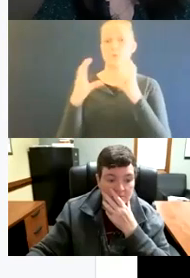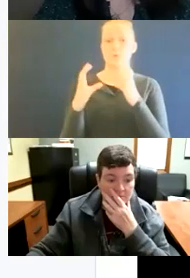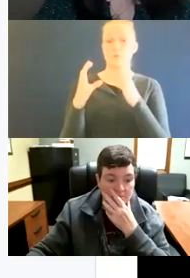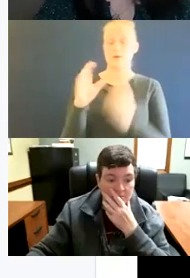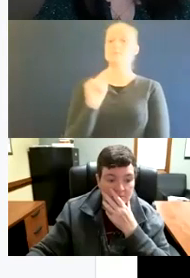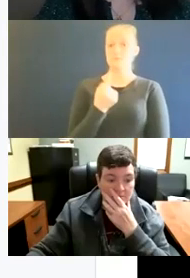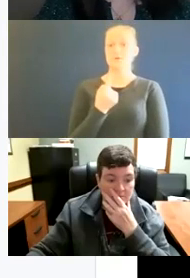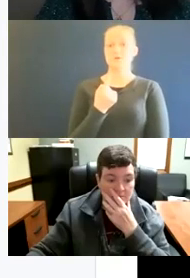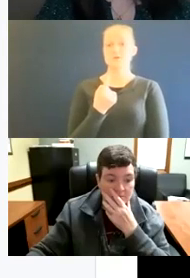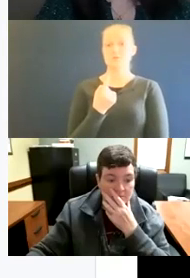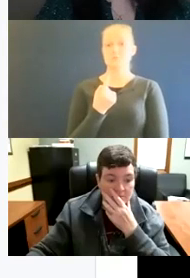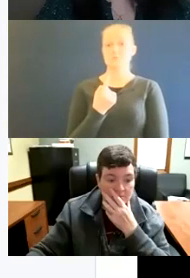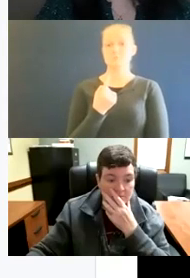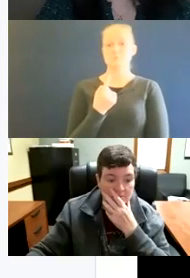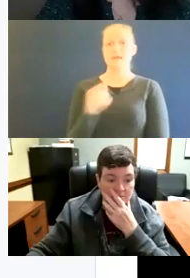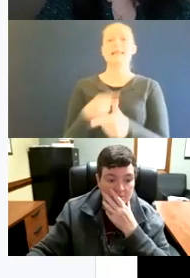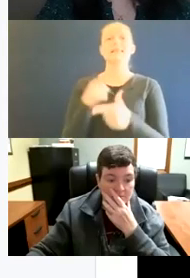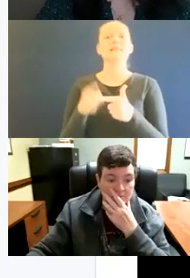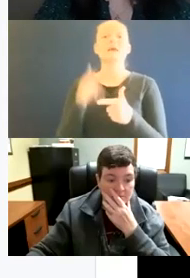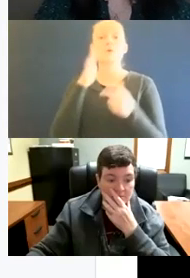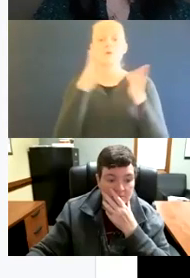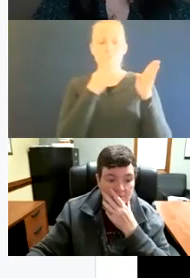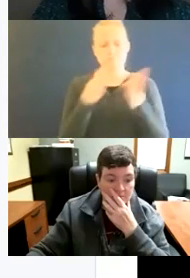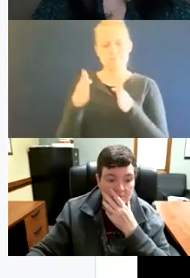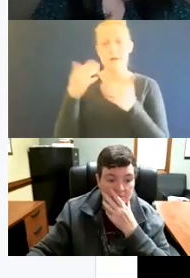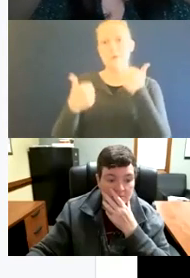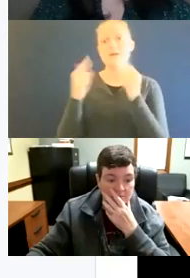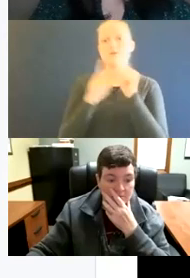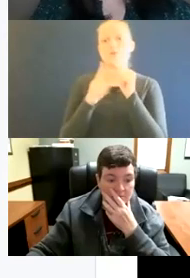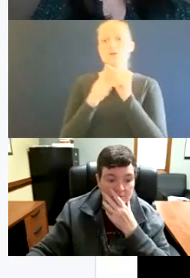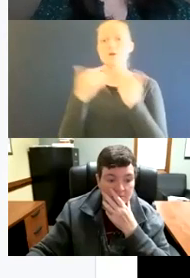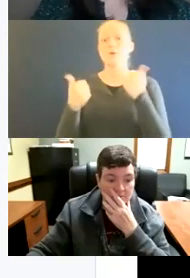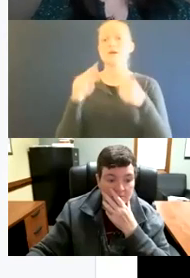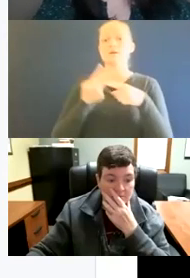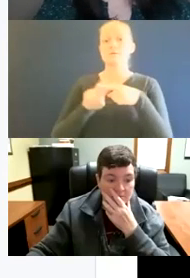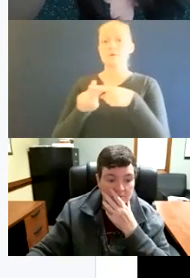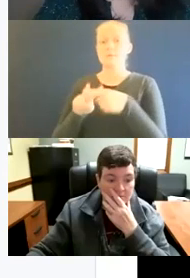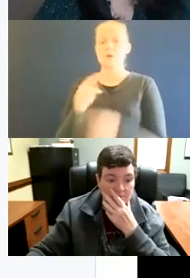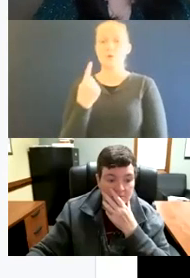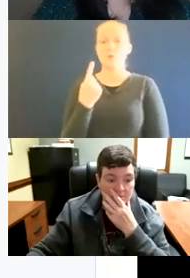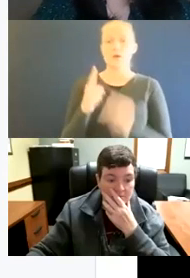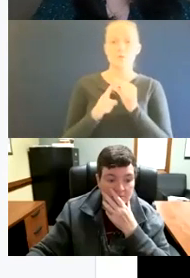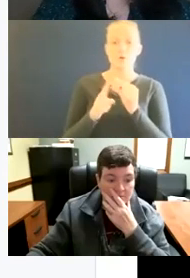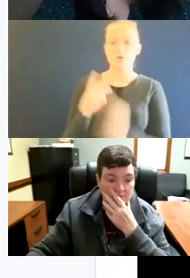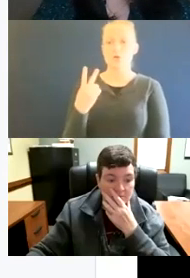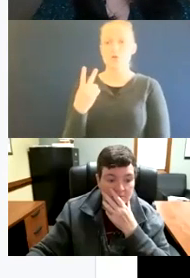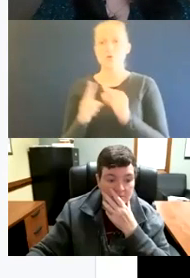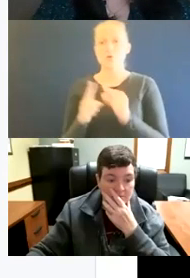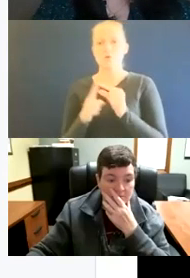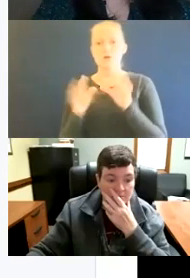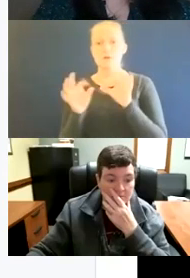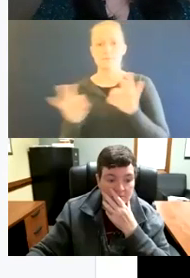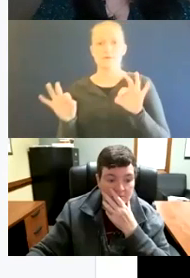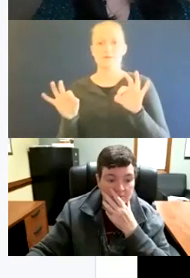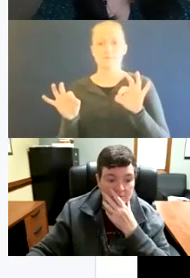we are going to plan which vocabulary we're going to focus on, which maybe 1-word and 2-word phrases. So that's just an example